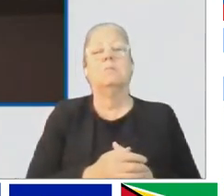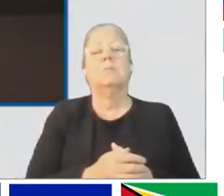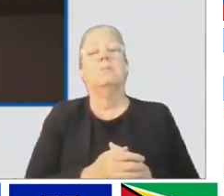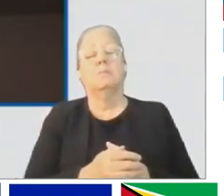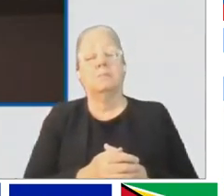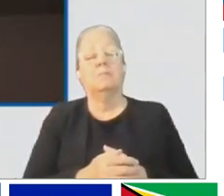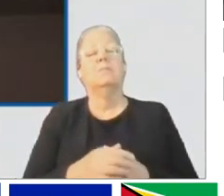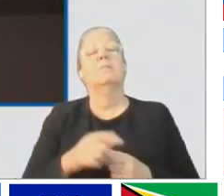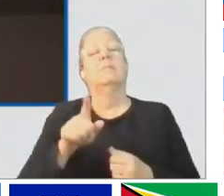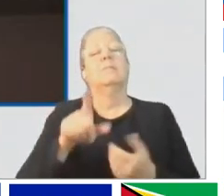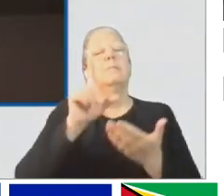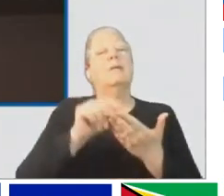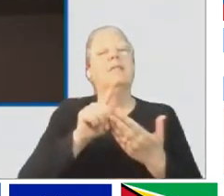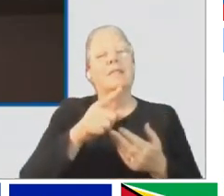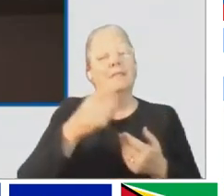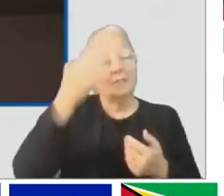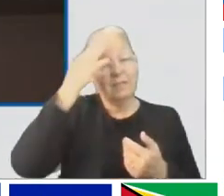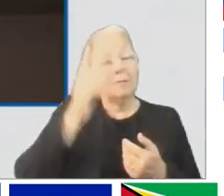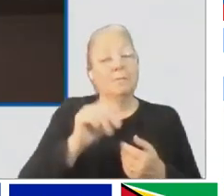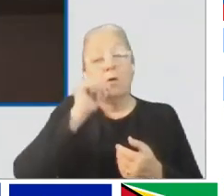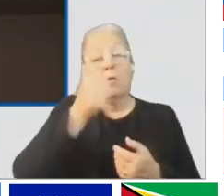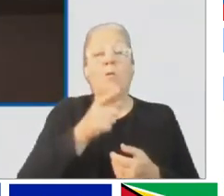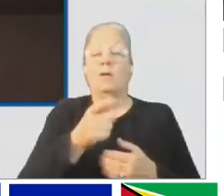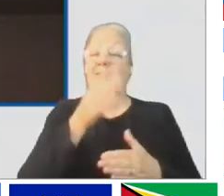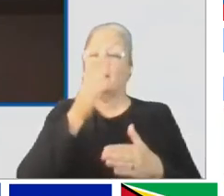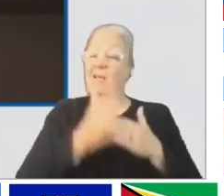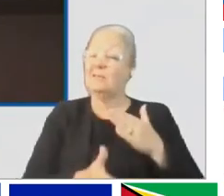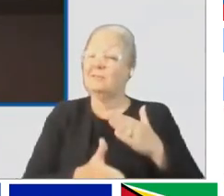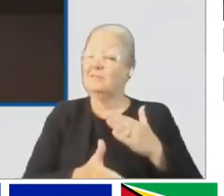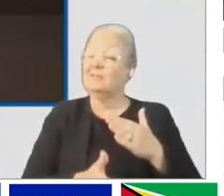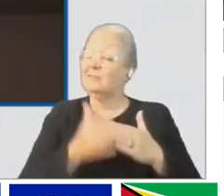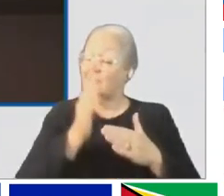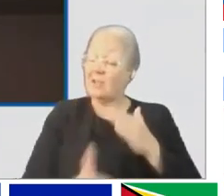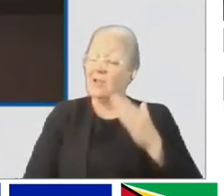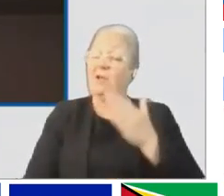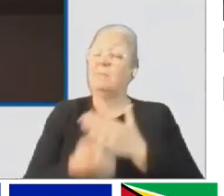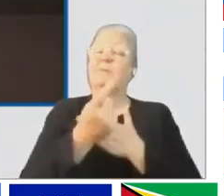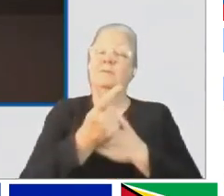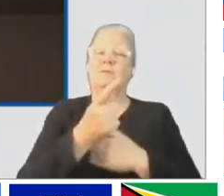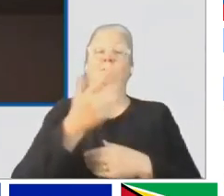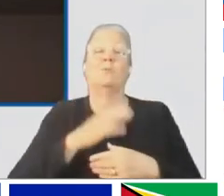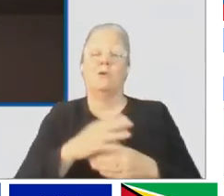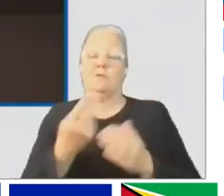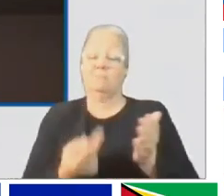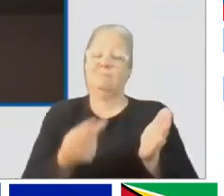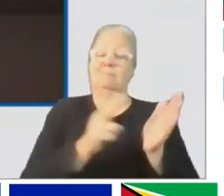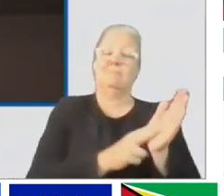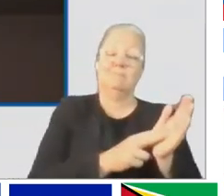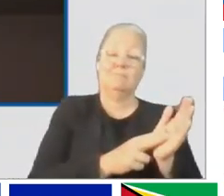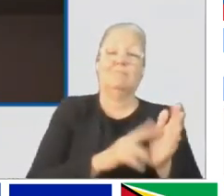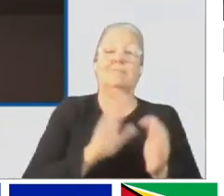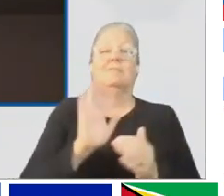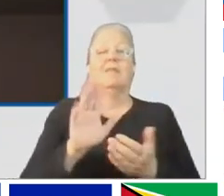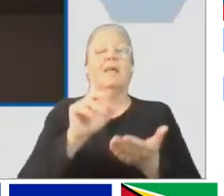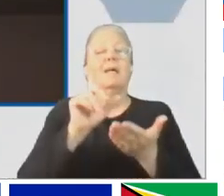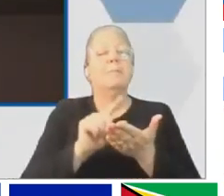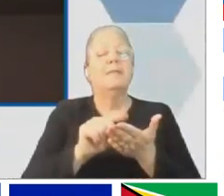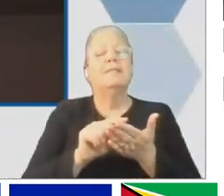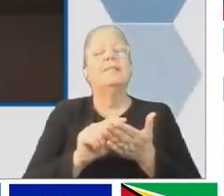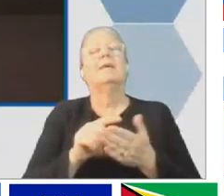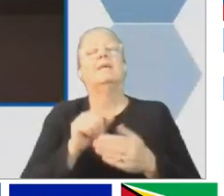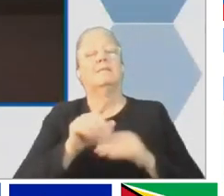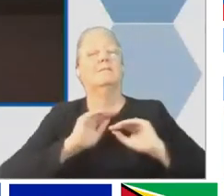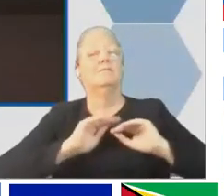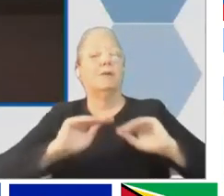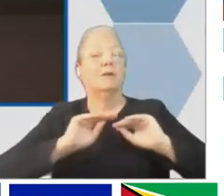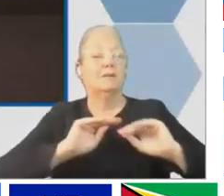last time, your last chance to sign up and to register for the media training that has been taking place over the last 2 days, and it is